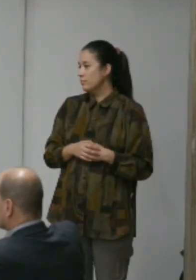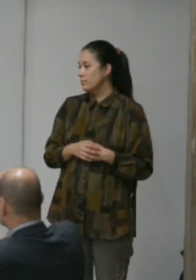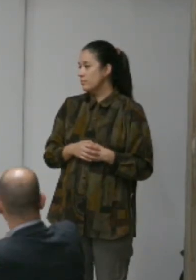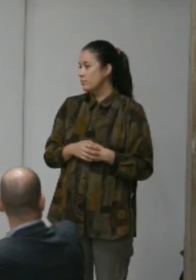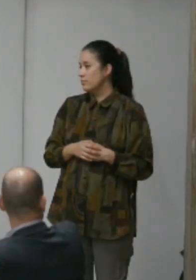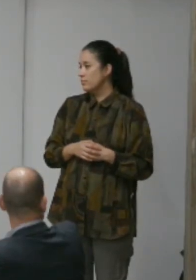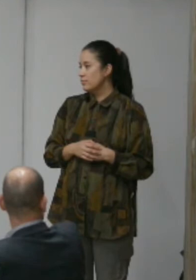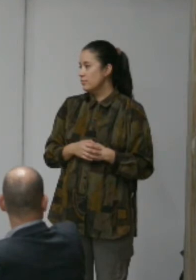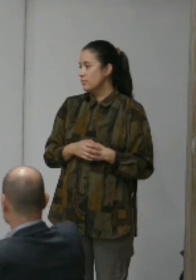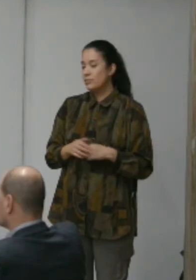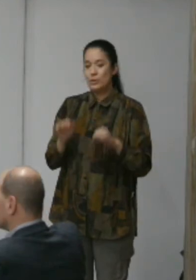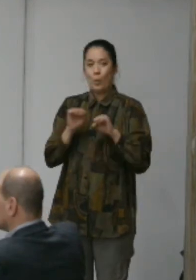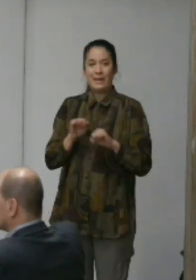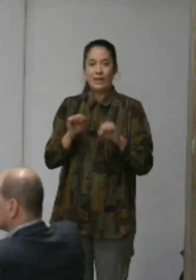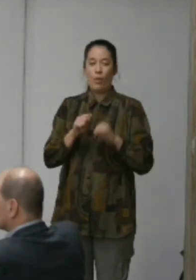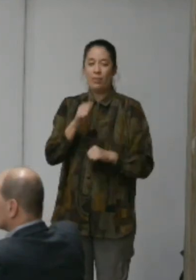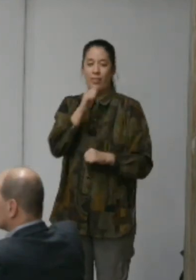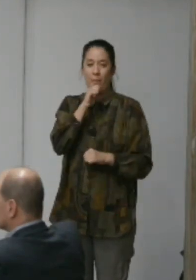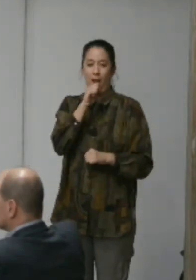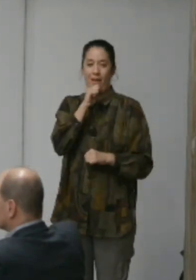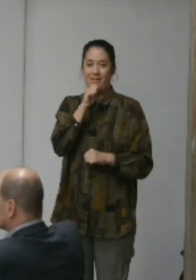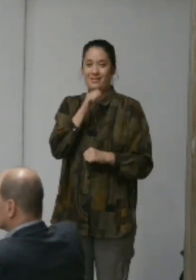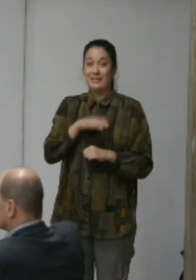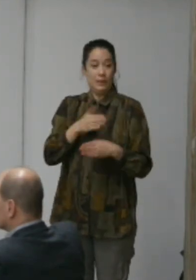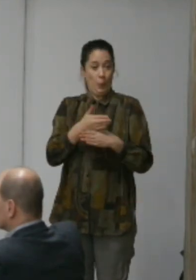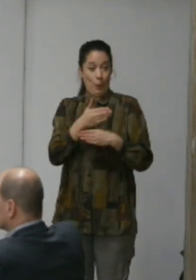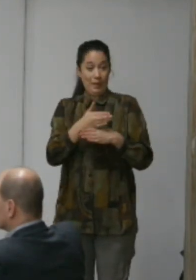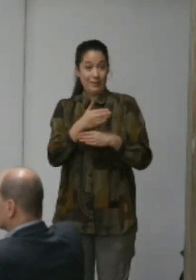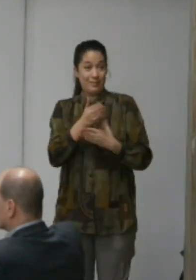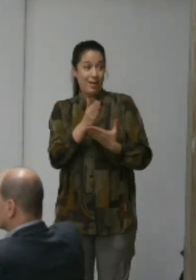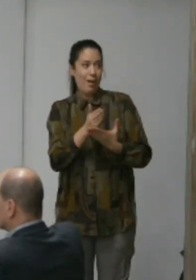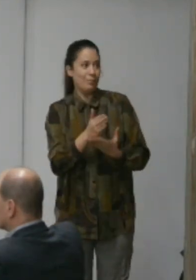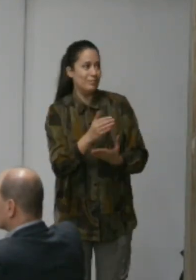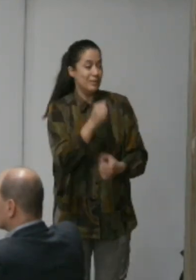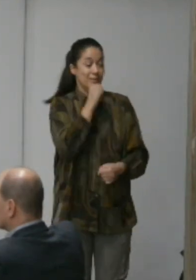I think it should be working. It is working? Oh, yeah, it is working. I just have to hold it really close.